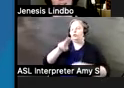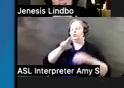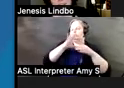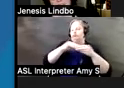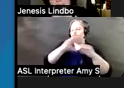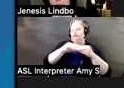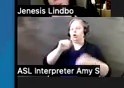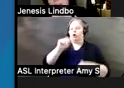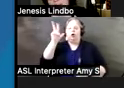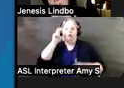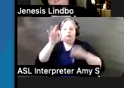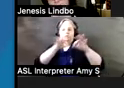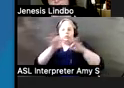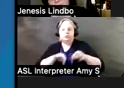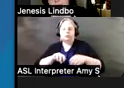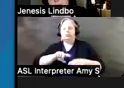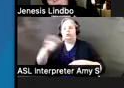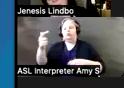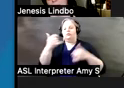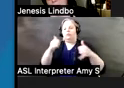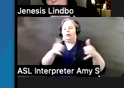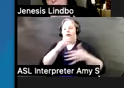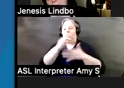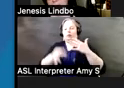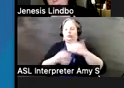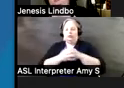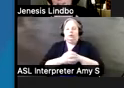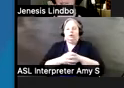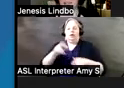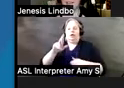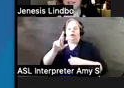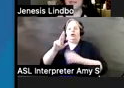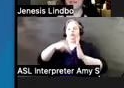descriptions, alternative play options, and readable text.